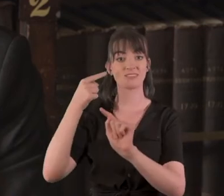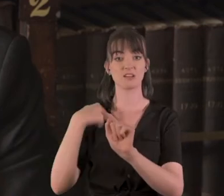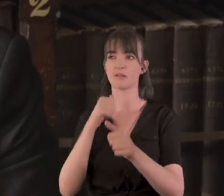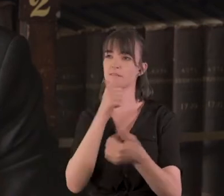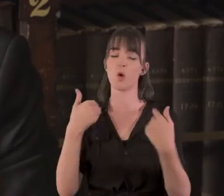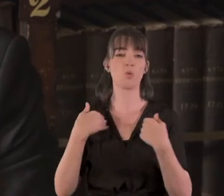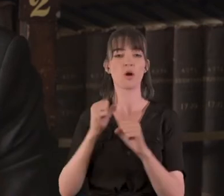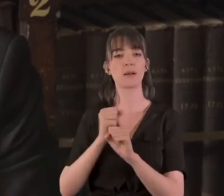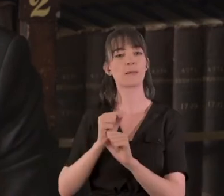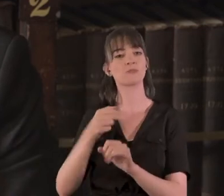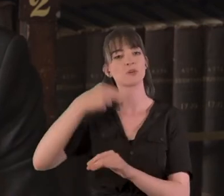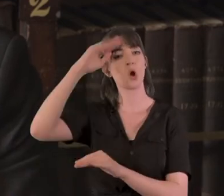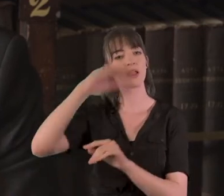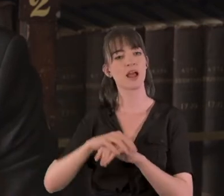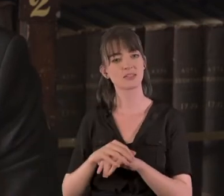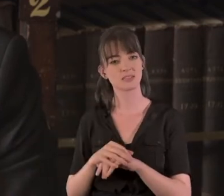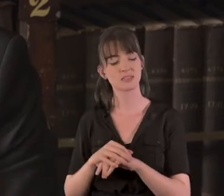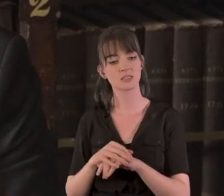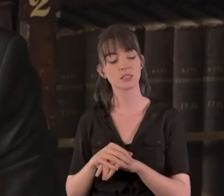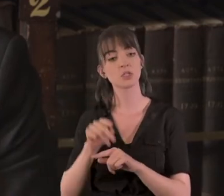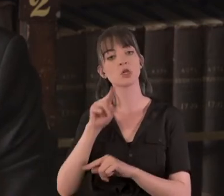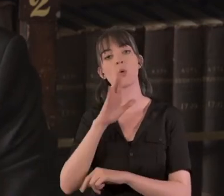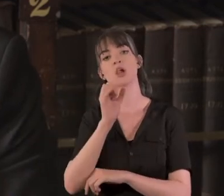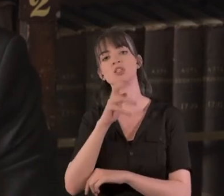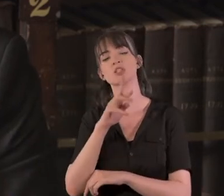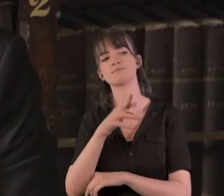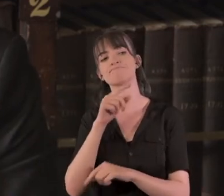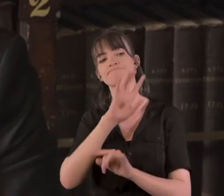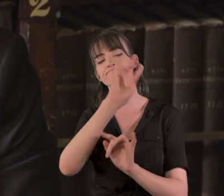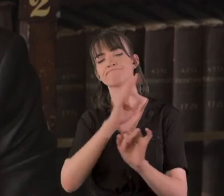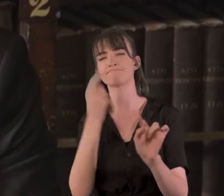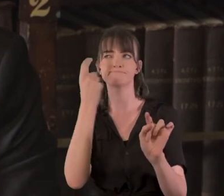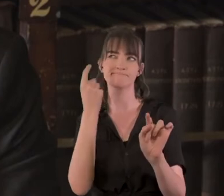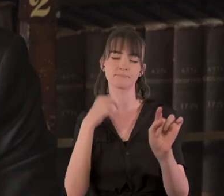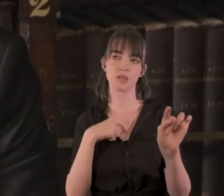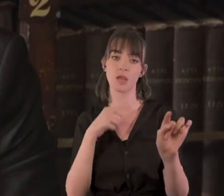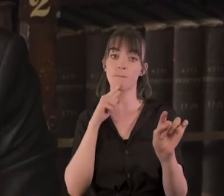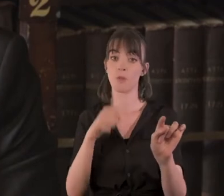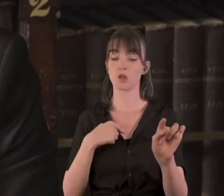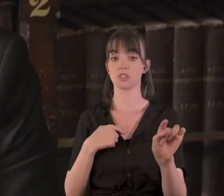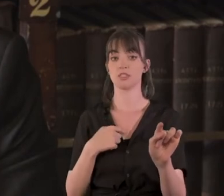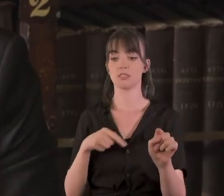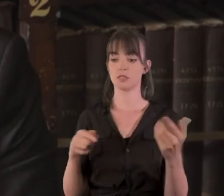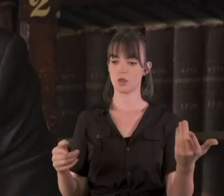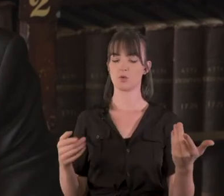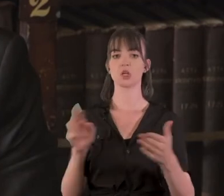was that Ulster, the question of Ulster, was going to be the convenient get-out clause, the